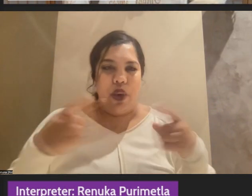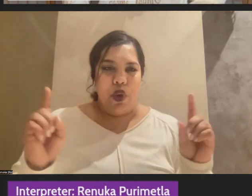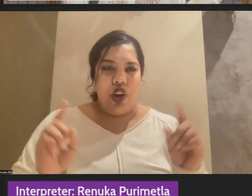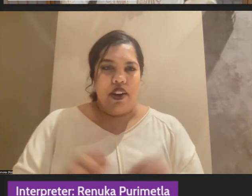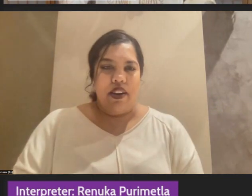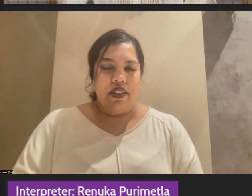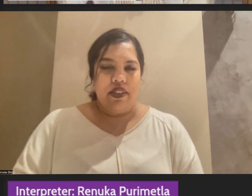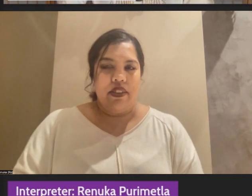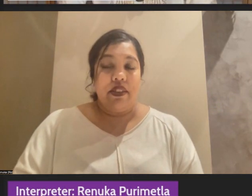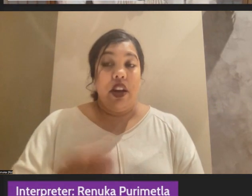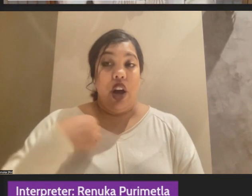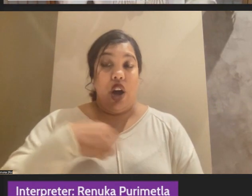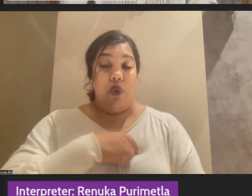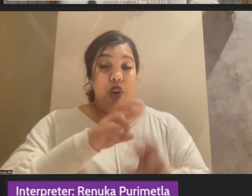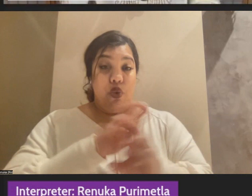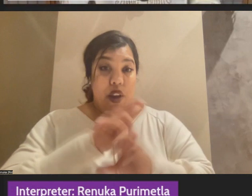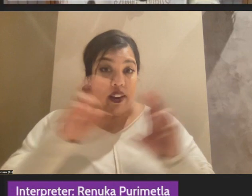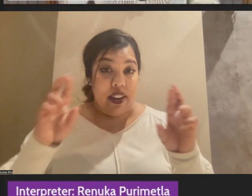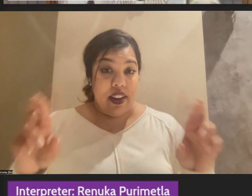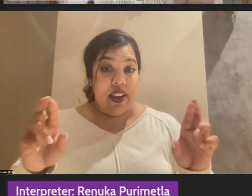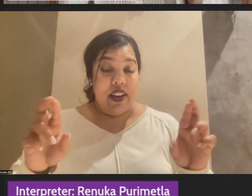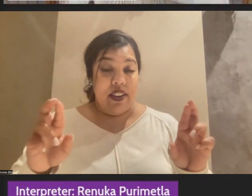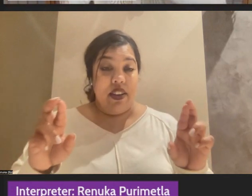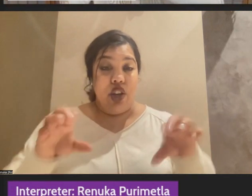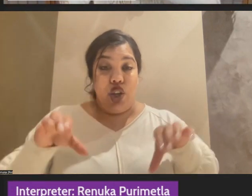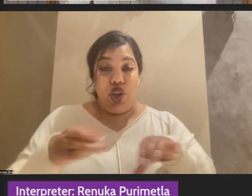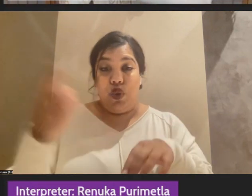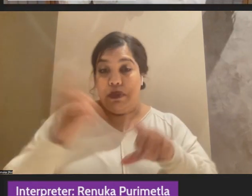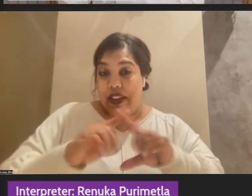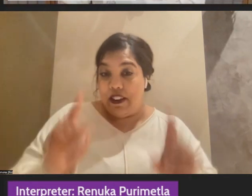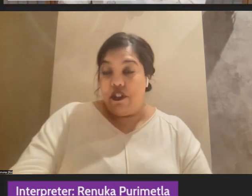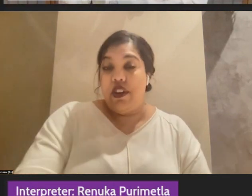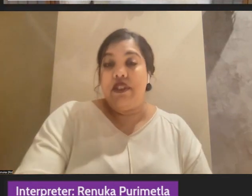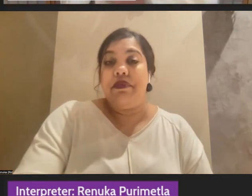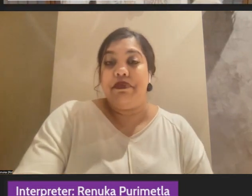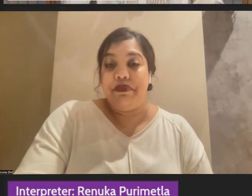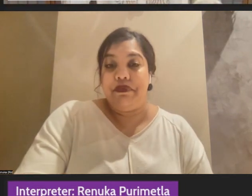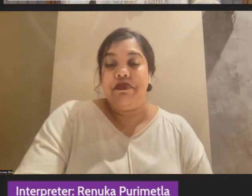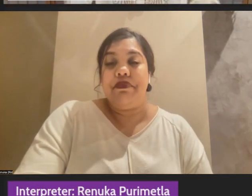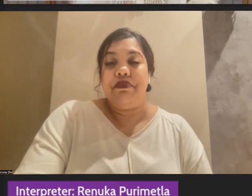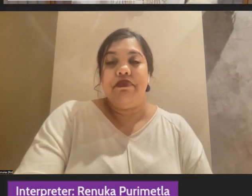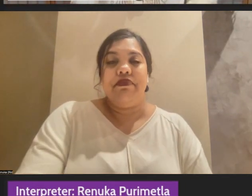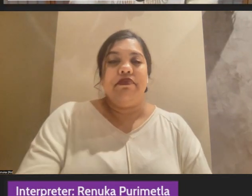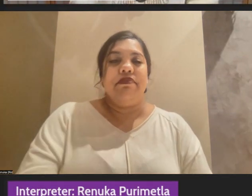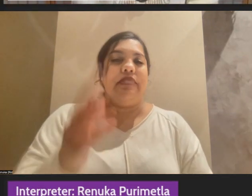Are we ready to do something different, to experience something different?